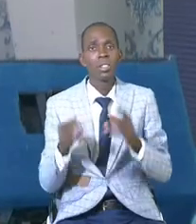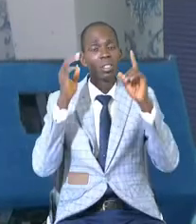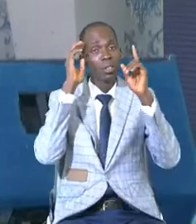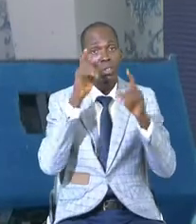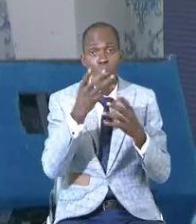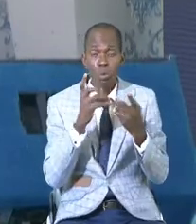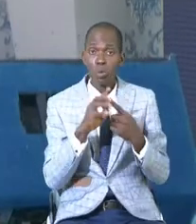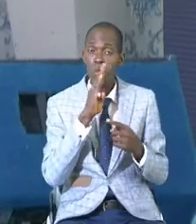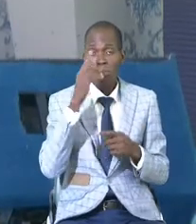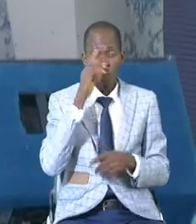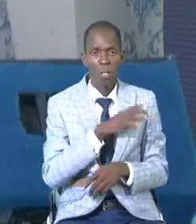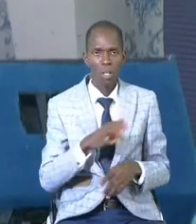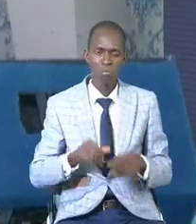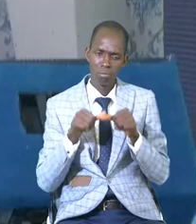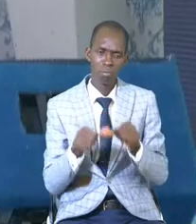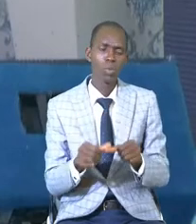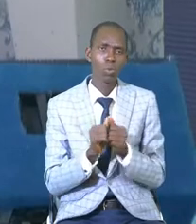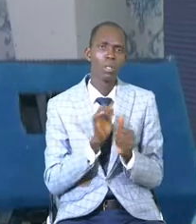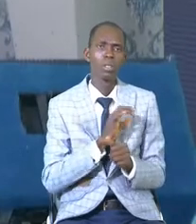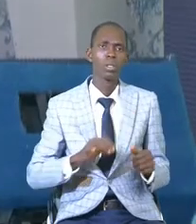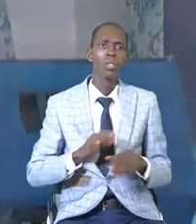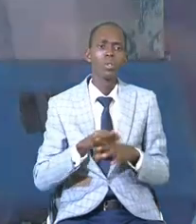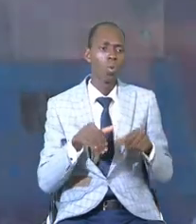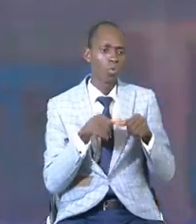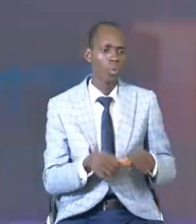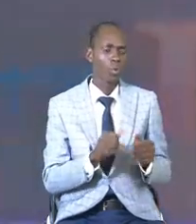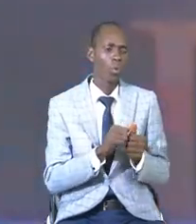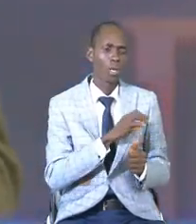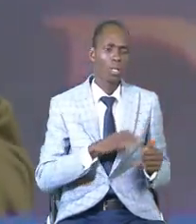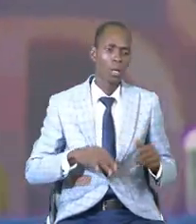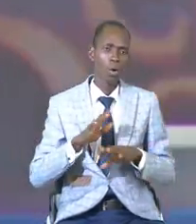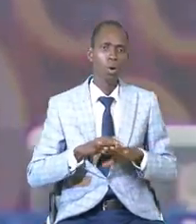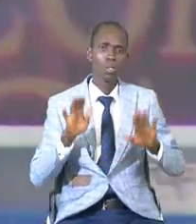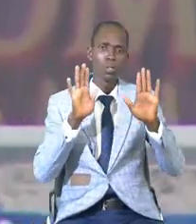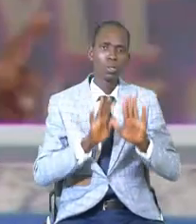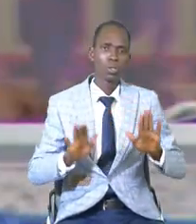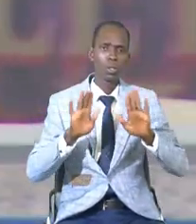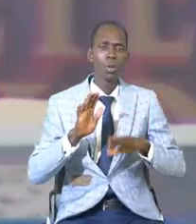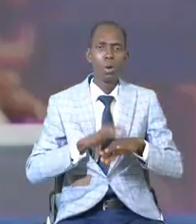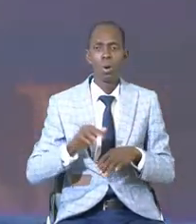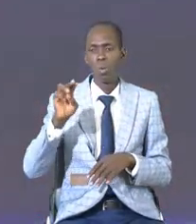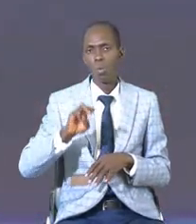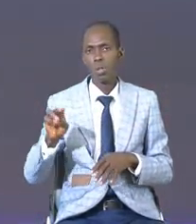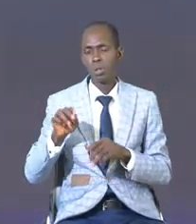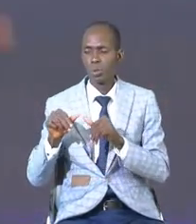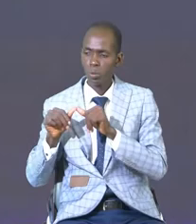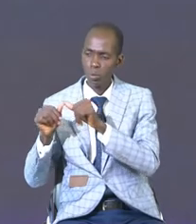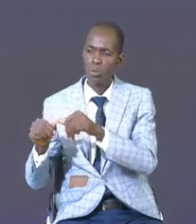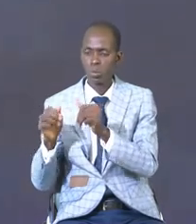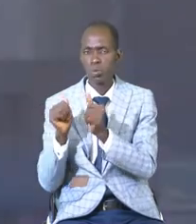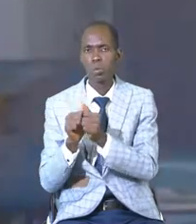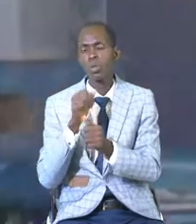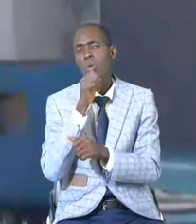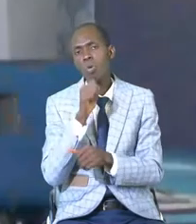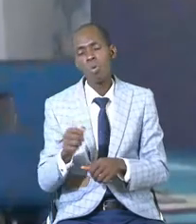Be for Christ. Don't stay with Christ on Sunday, and then on Monday, you go back to the old